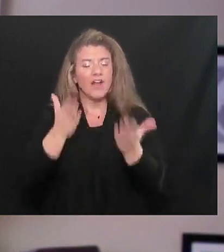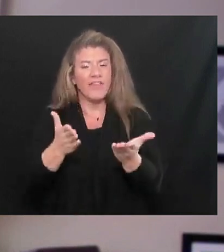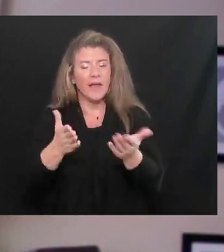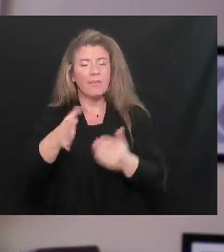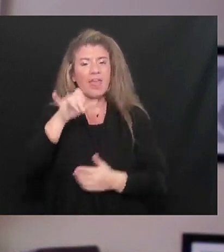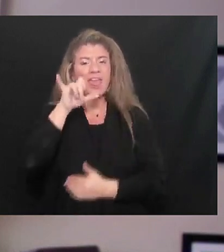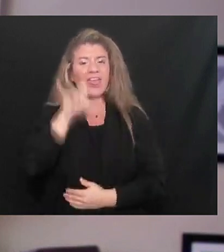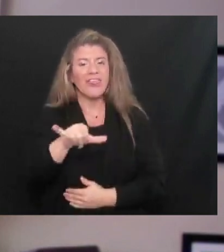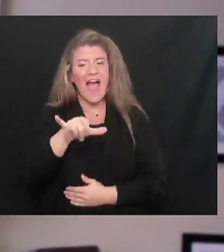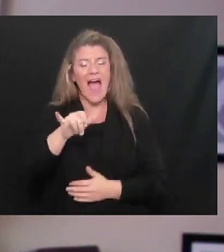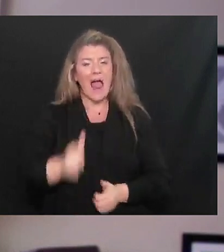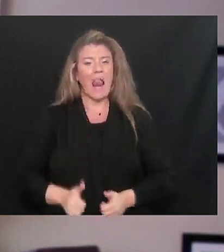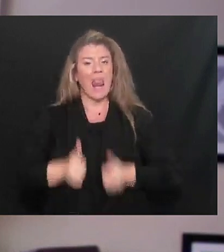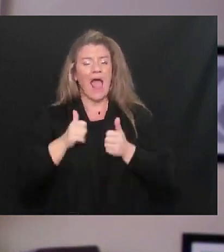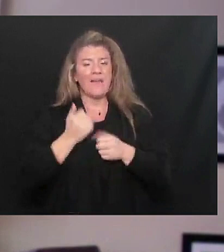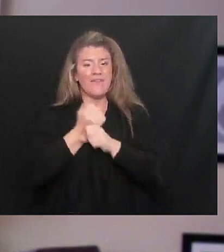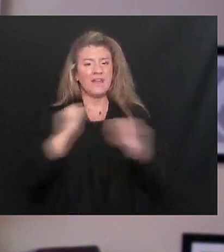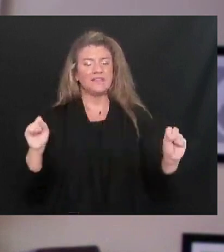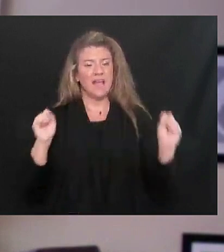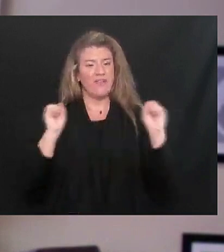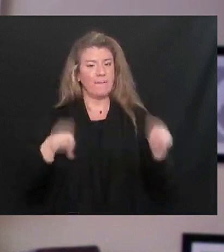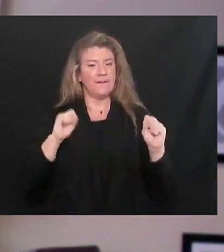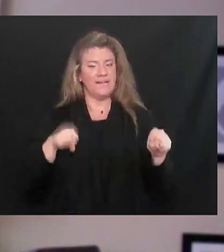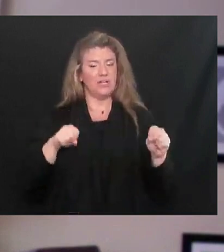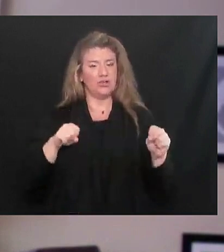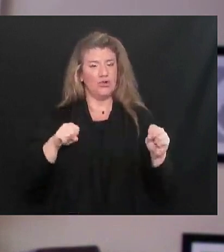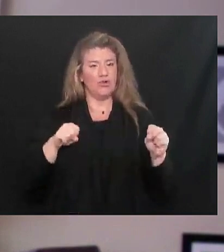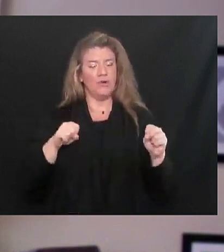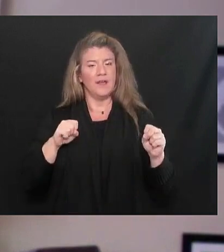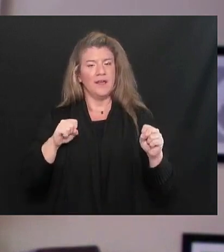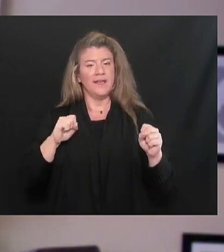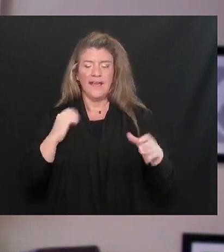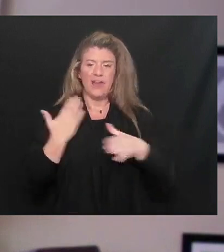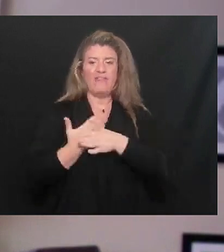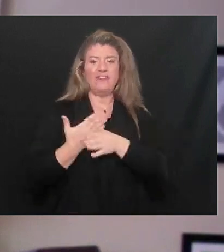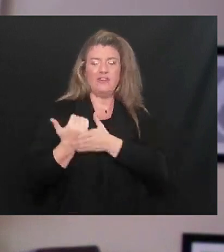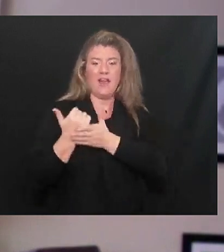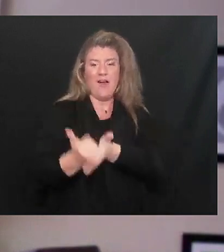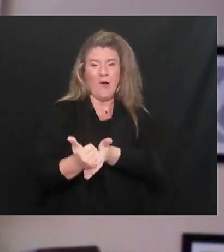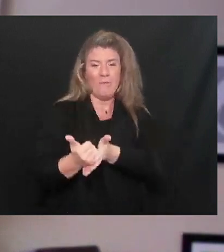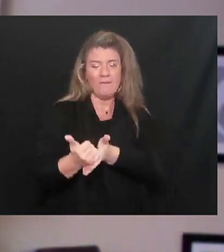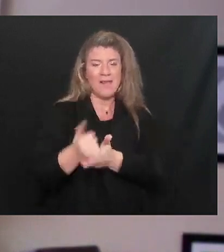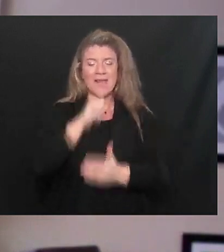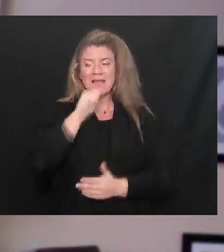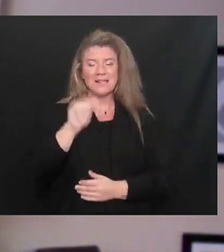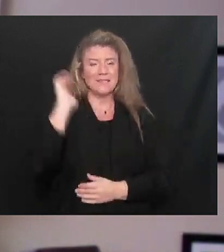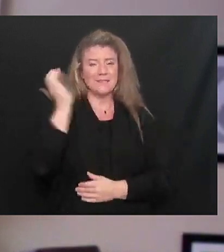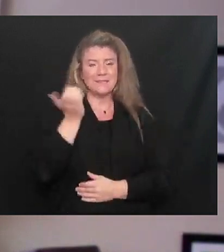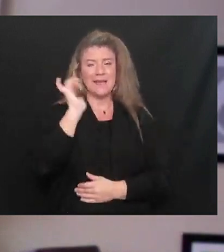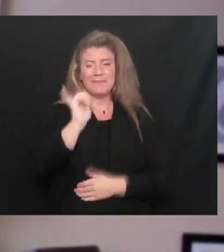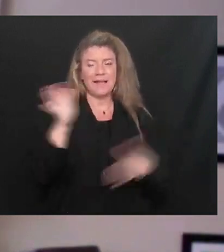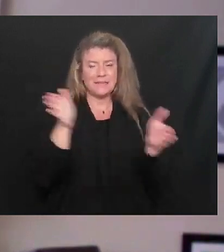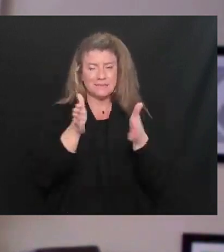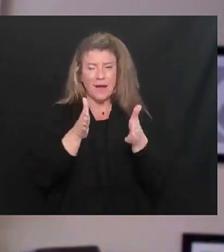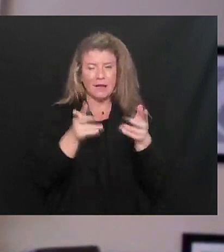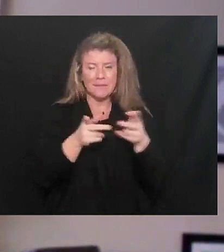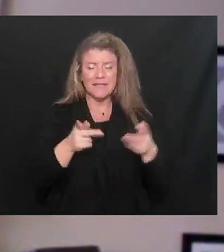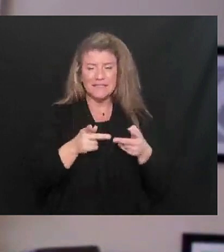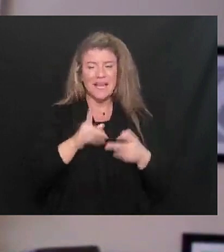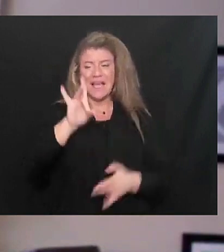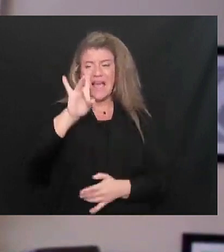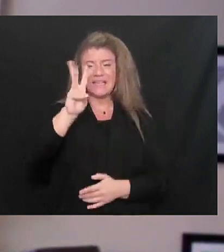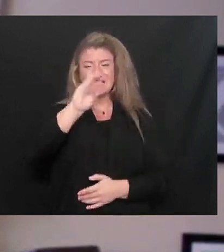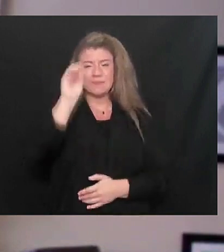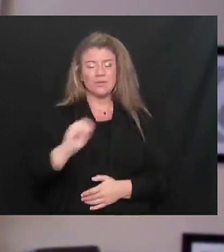that life-saving potential intervention, because the Israelis have seen, not only in that small study, 86%